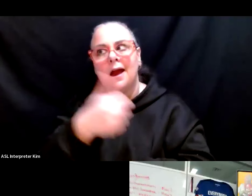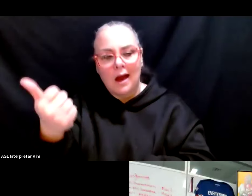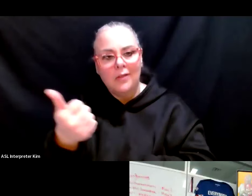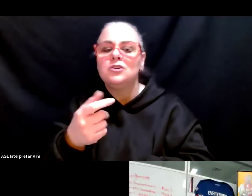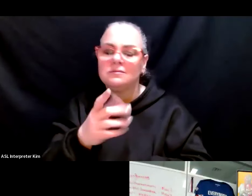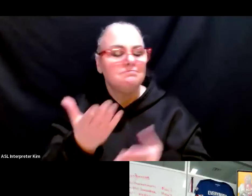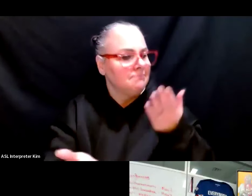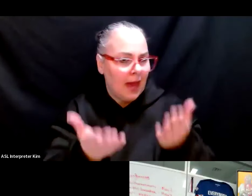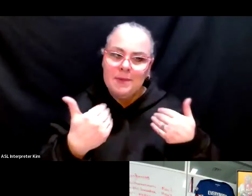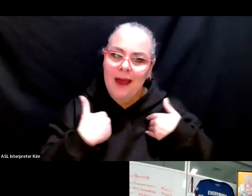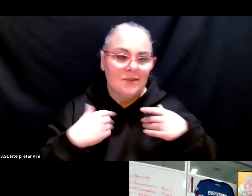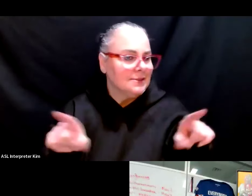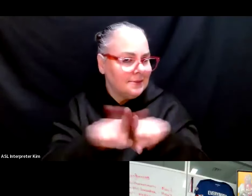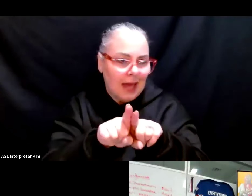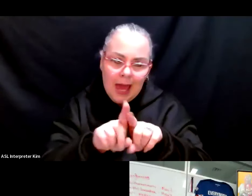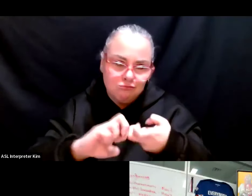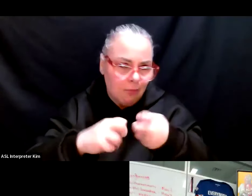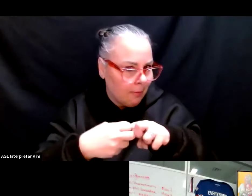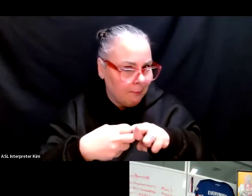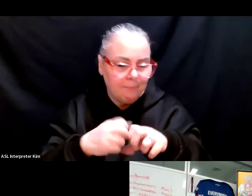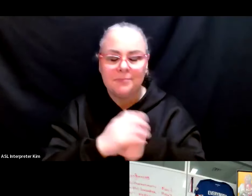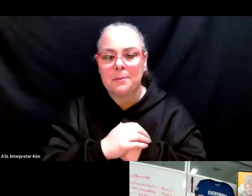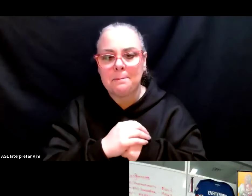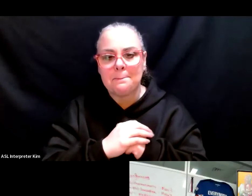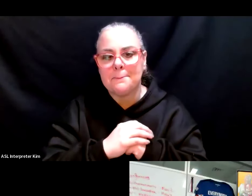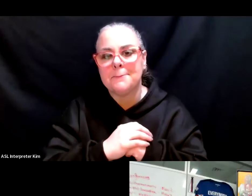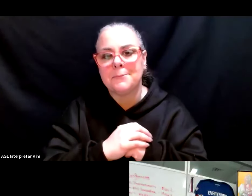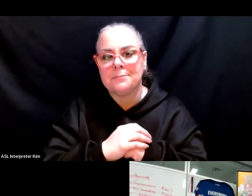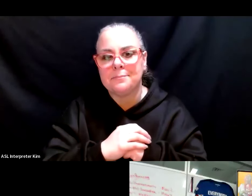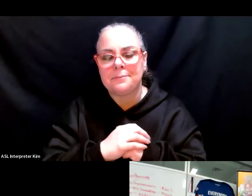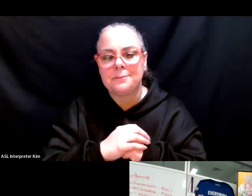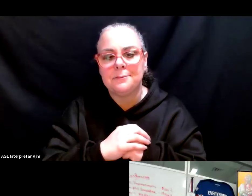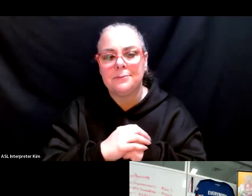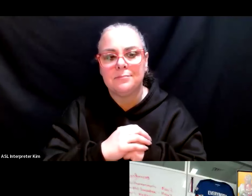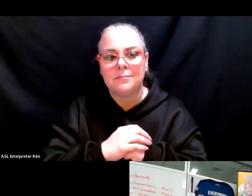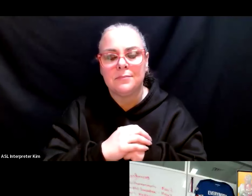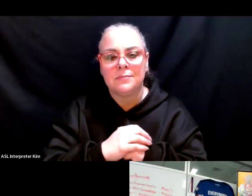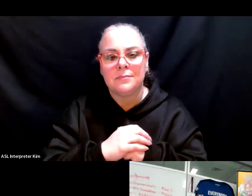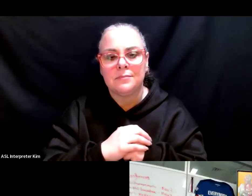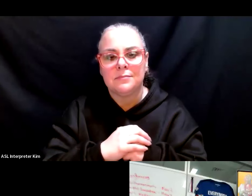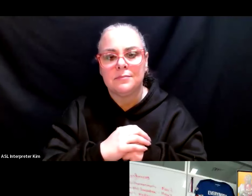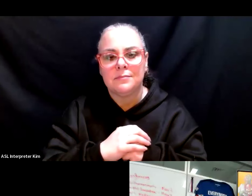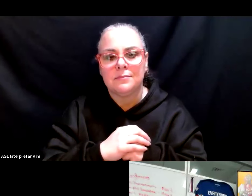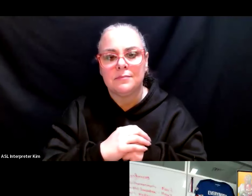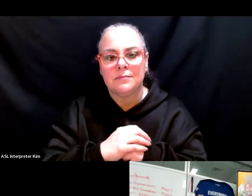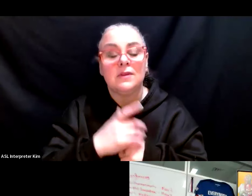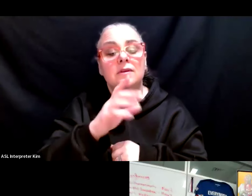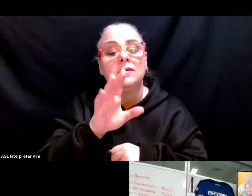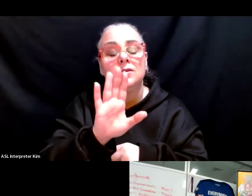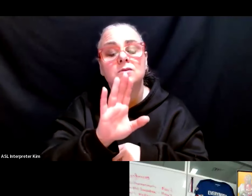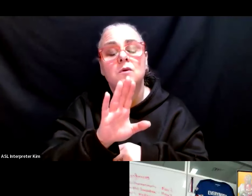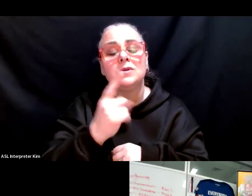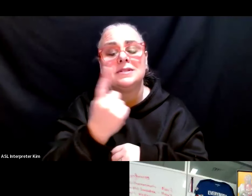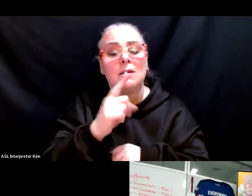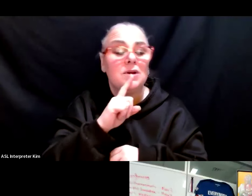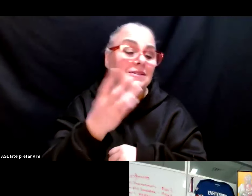likely have the same question. So for your late adolescence, so someone